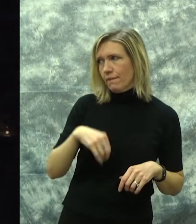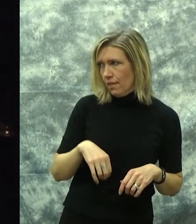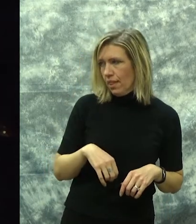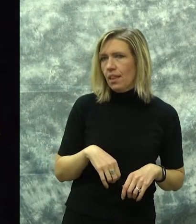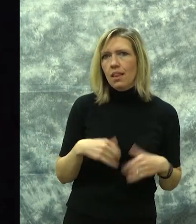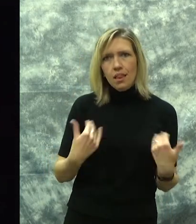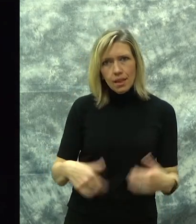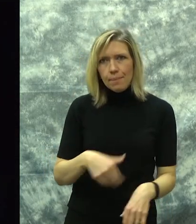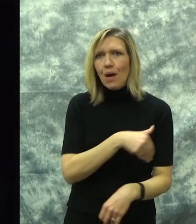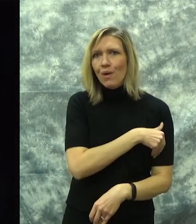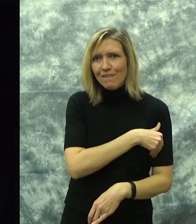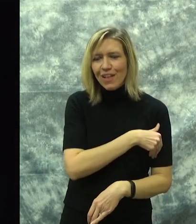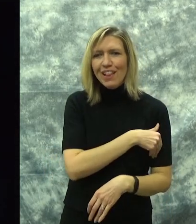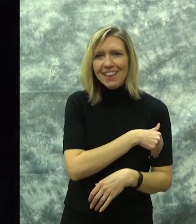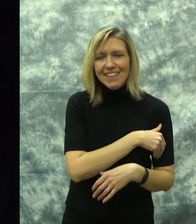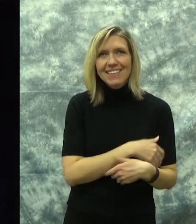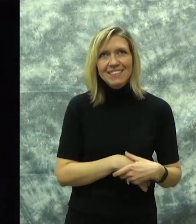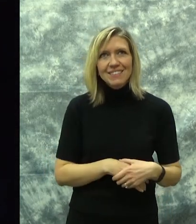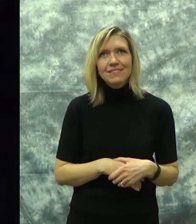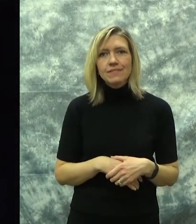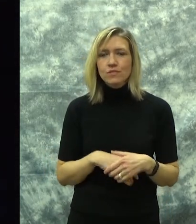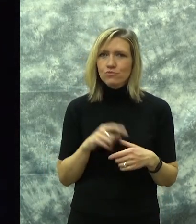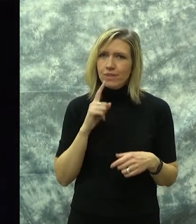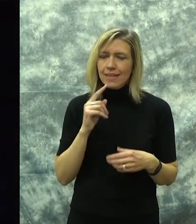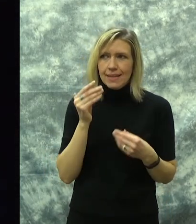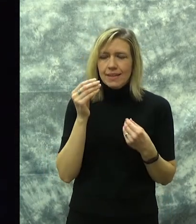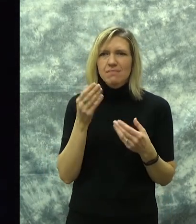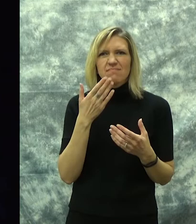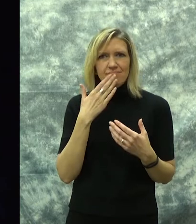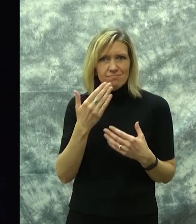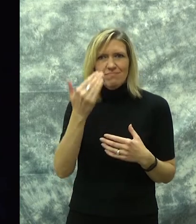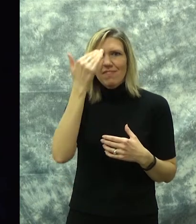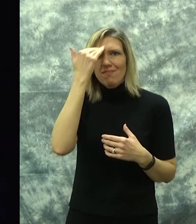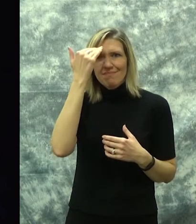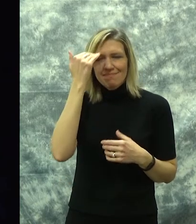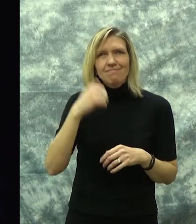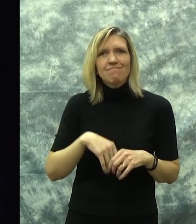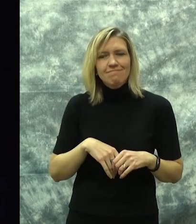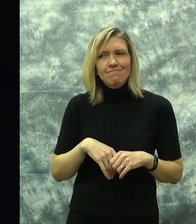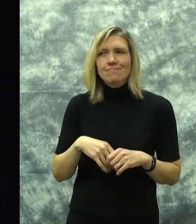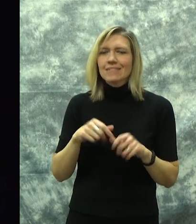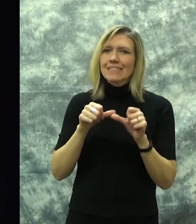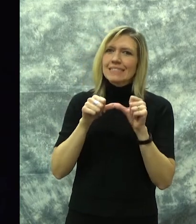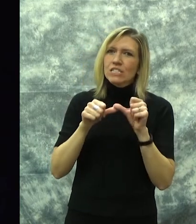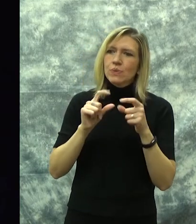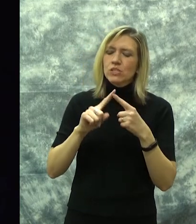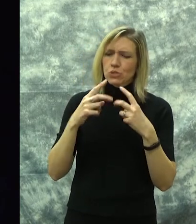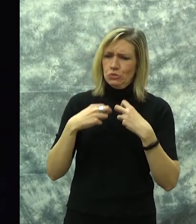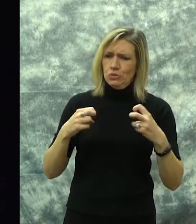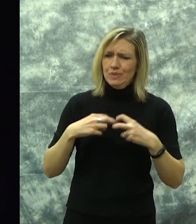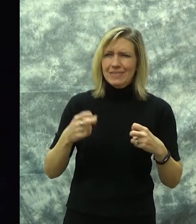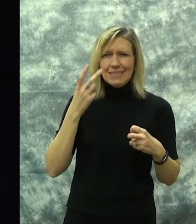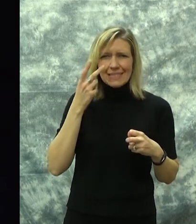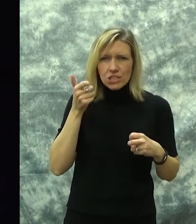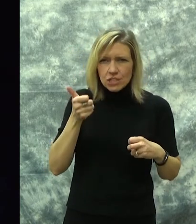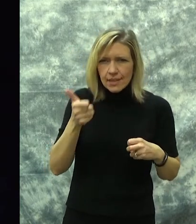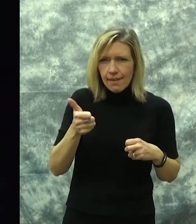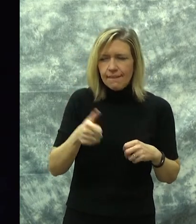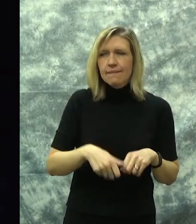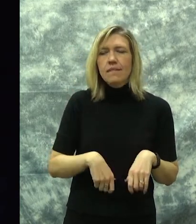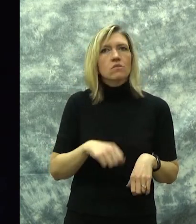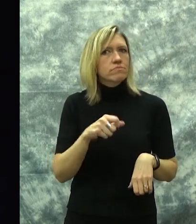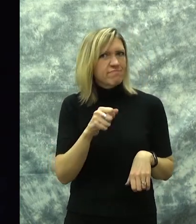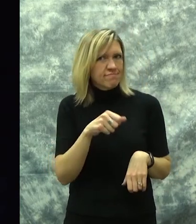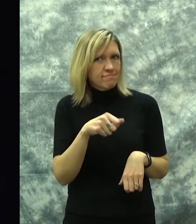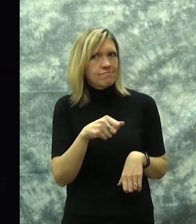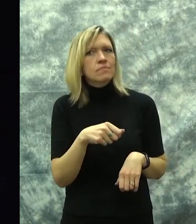powerful, and very informative. Again, keep continuing to get to see yourself through all these experiences. Yes, and we both get to